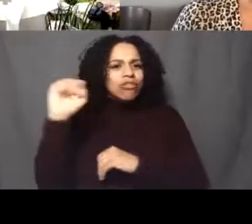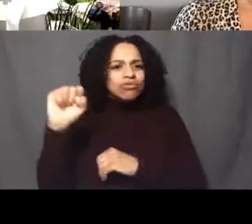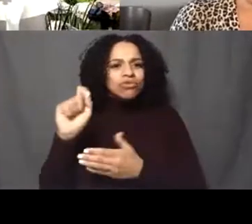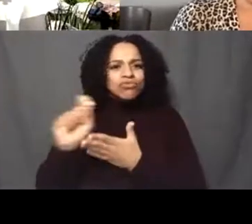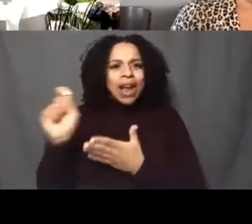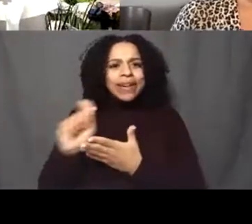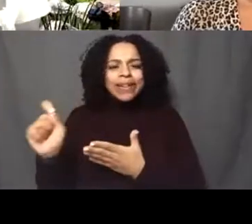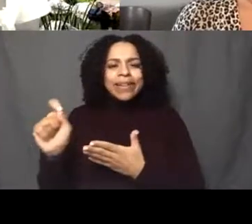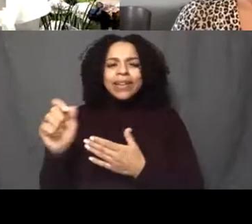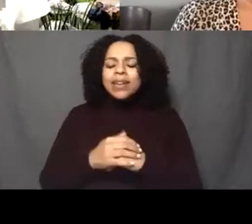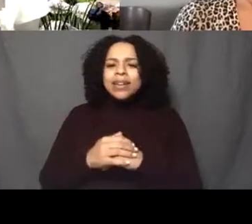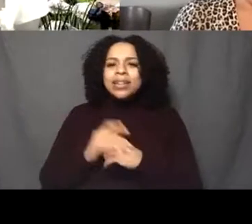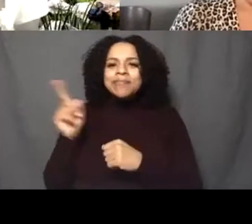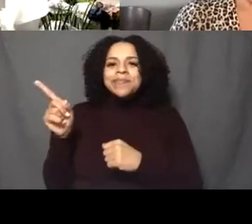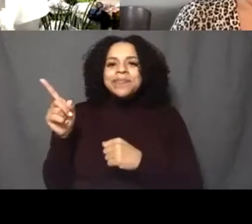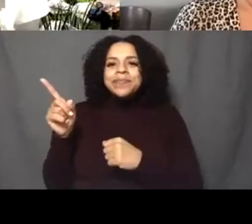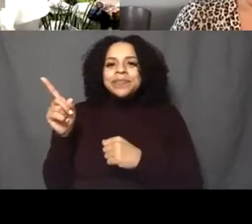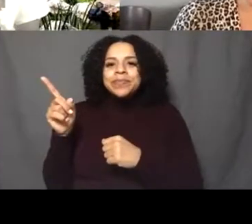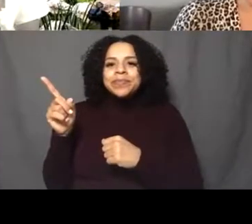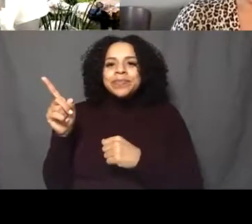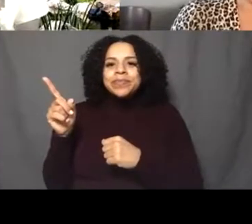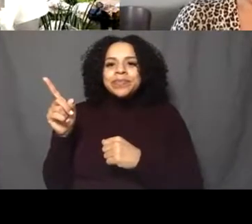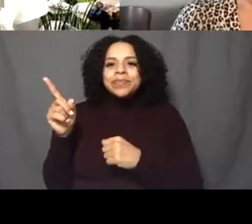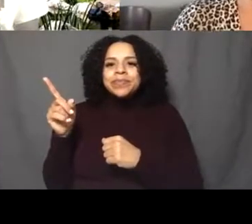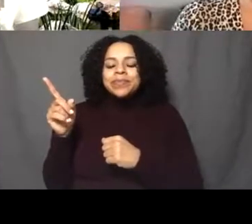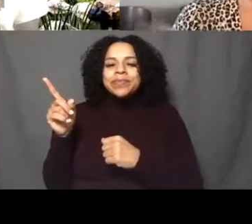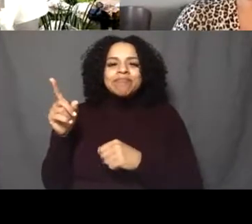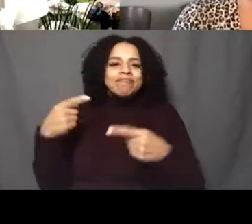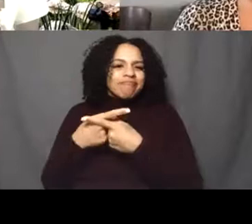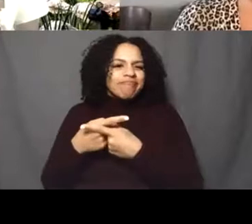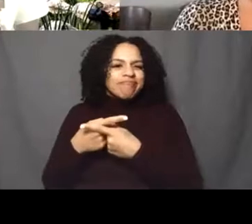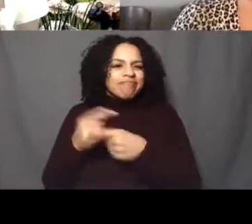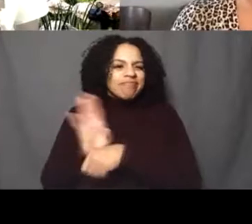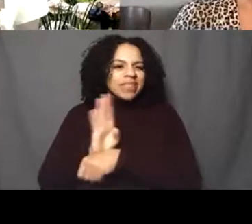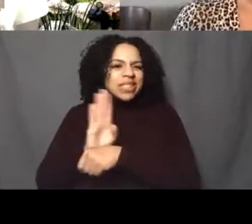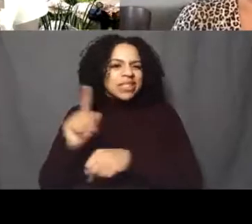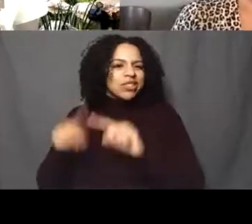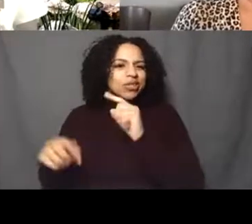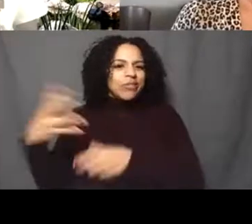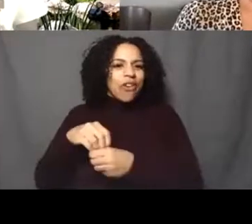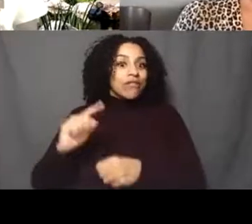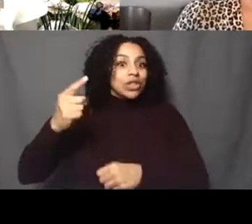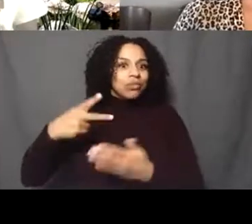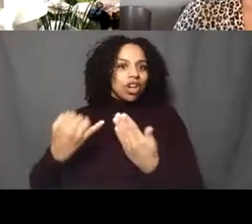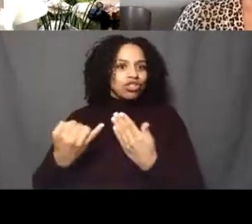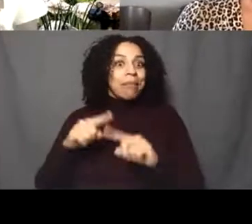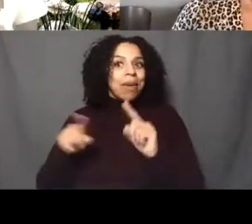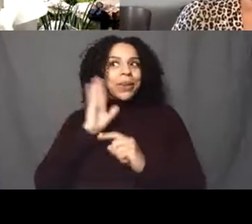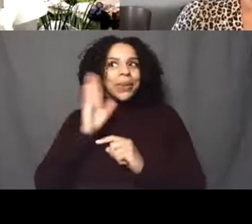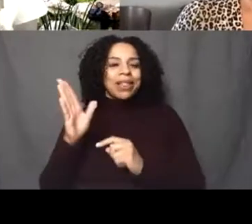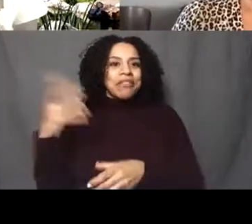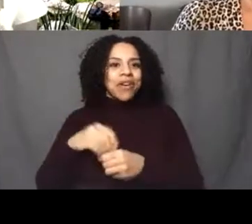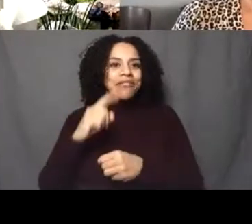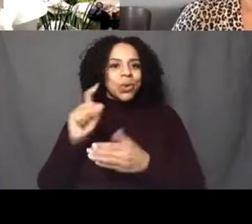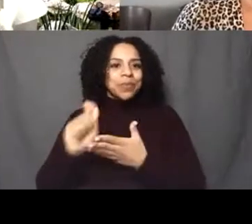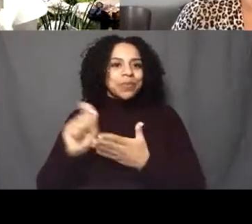she wasn't able to be in the first project, but she is going to be in the book. And I talked to her after I won the Pulitzer, and